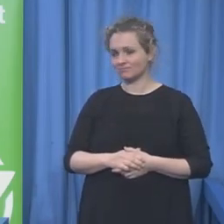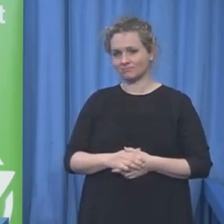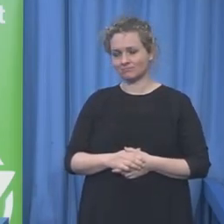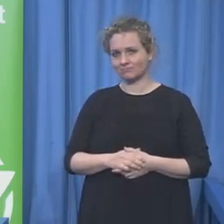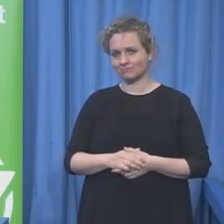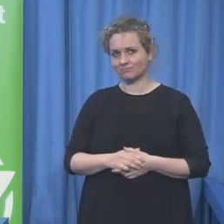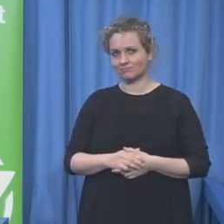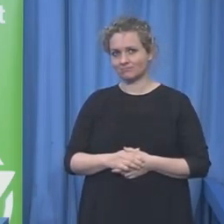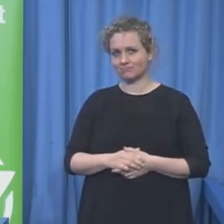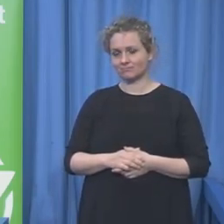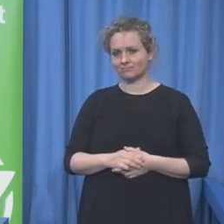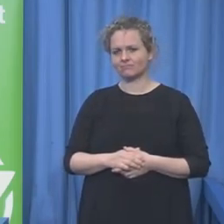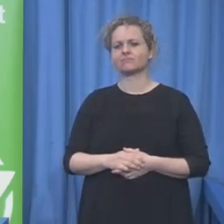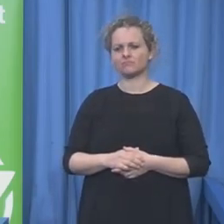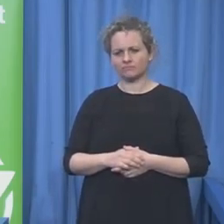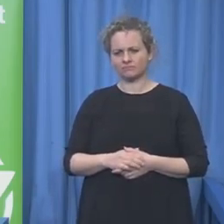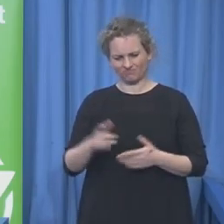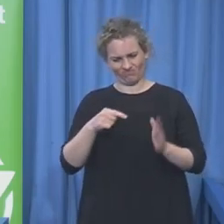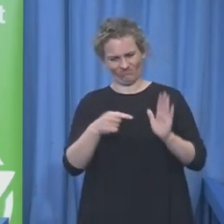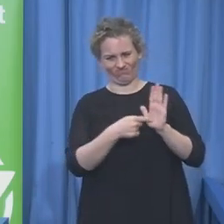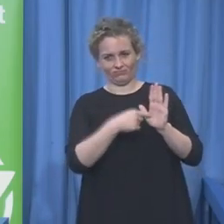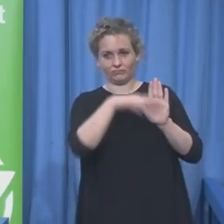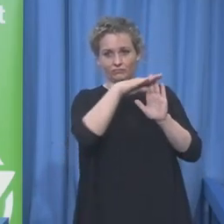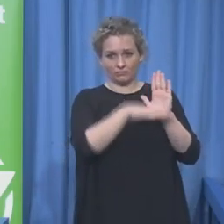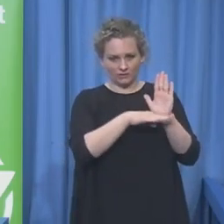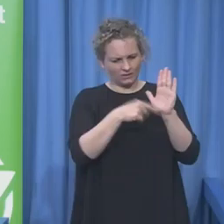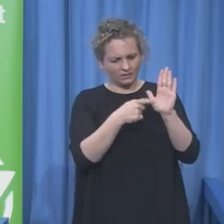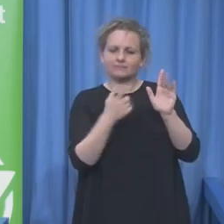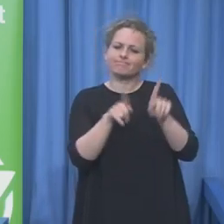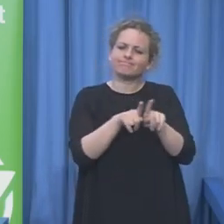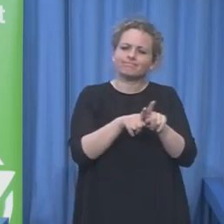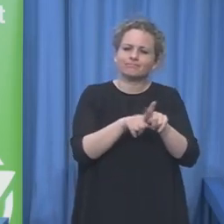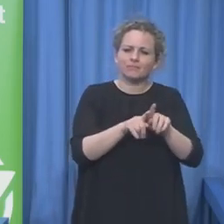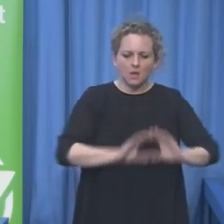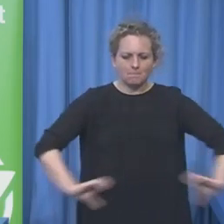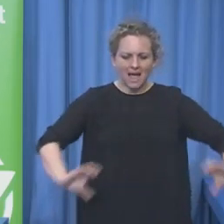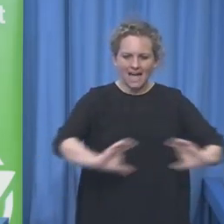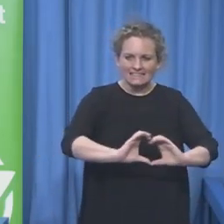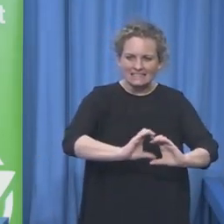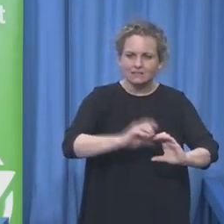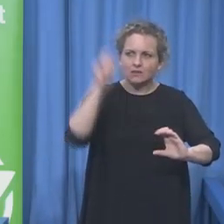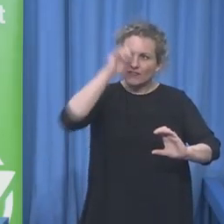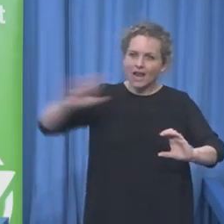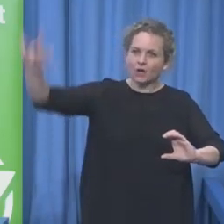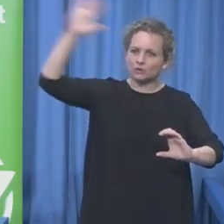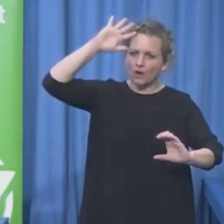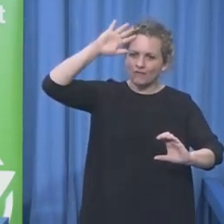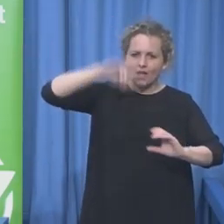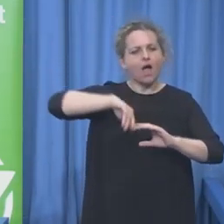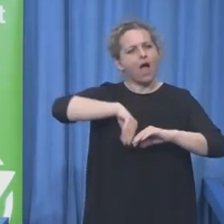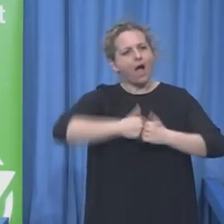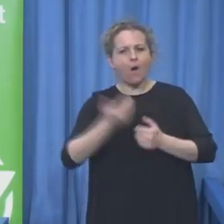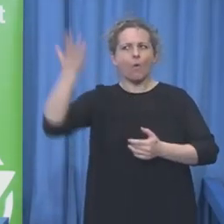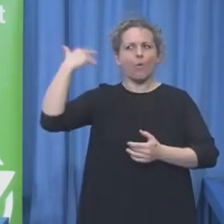real values and philosophy from a number of our leaders at the state of Vermont and also at the University of